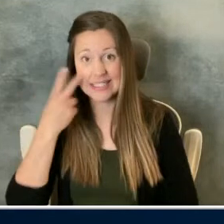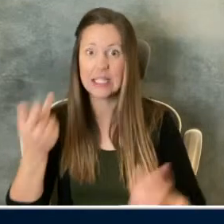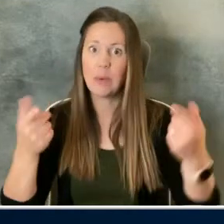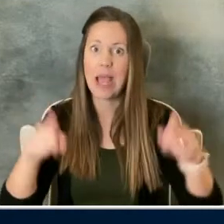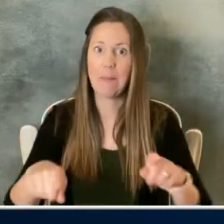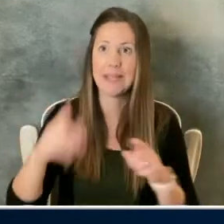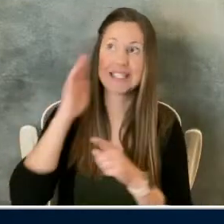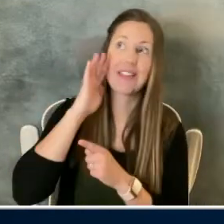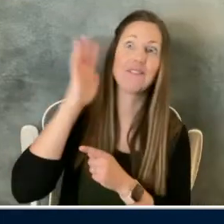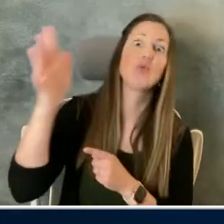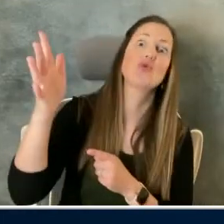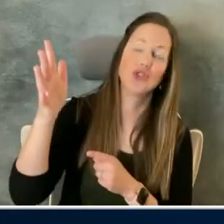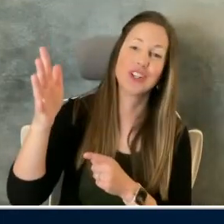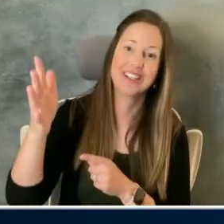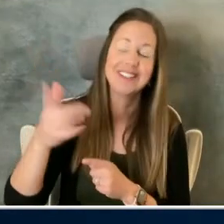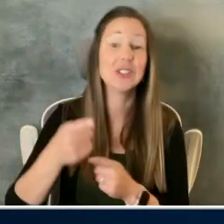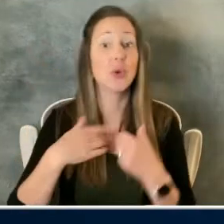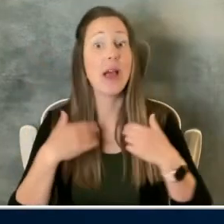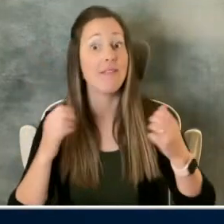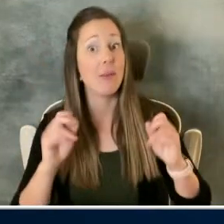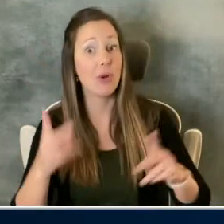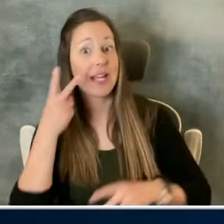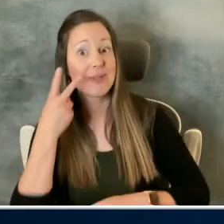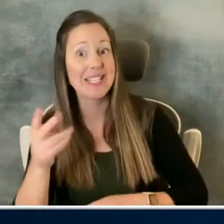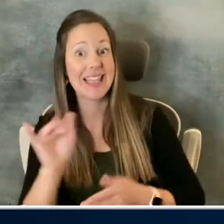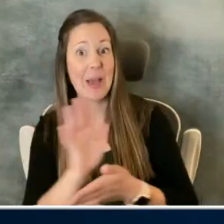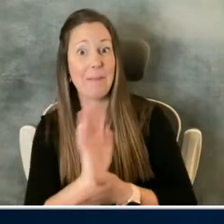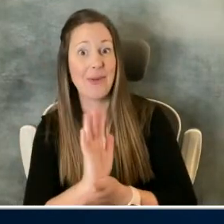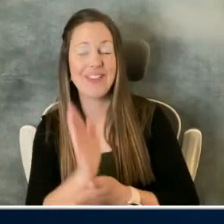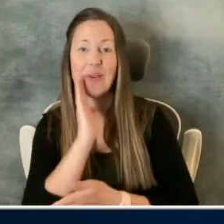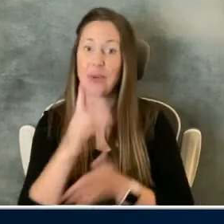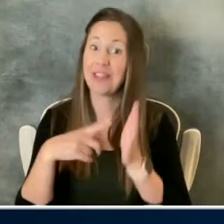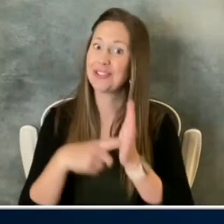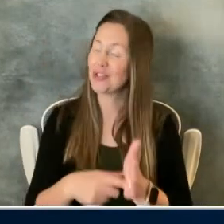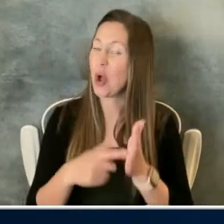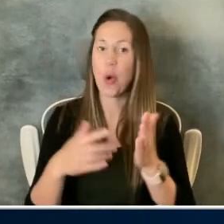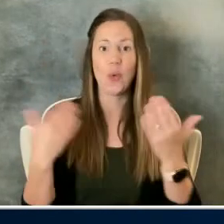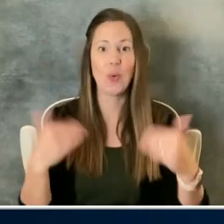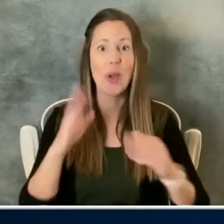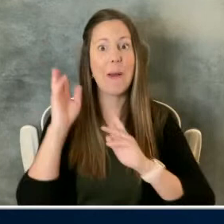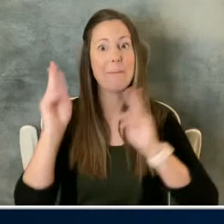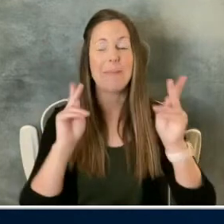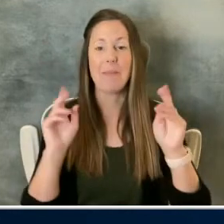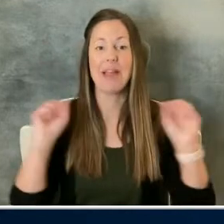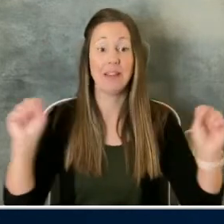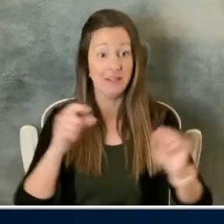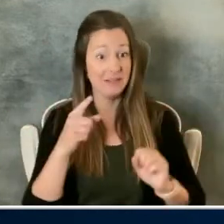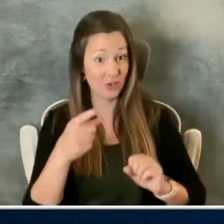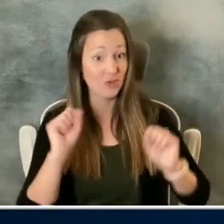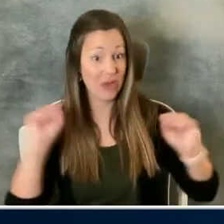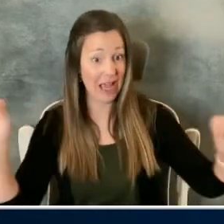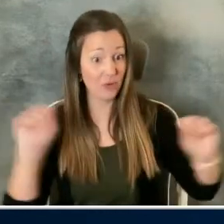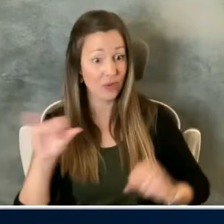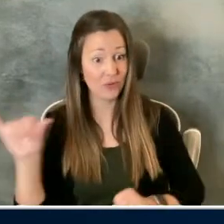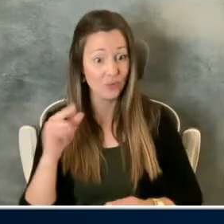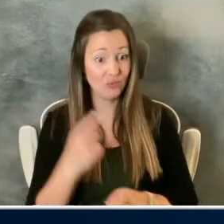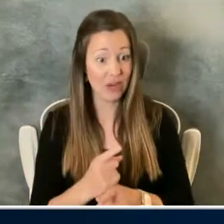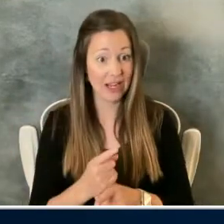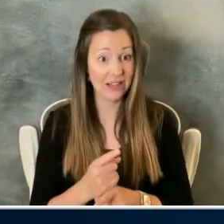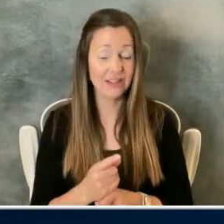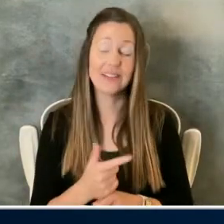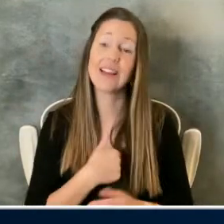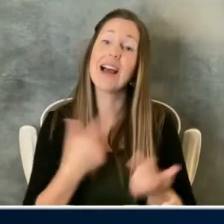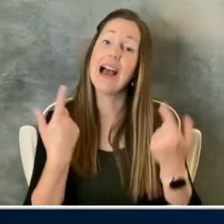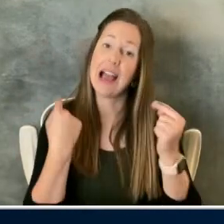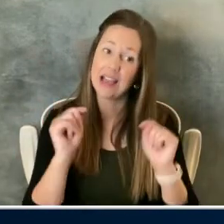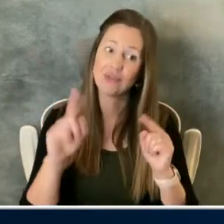chance, go watch WALL-E, and that will be the antithesis of people exercising. Now, you're a pretty big exercise freak as well. I try when I have time.